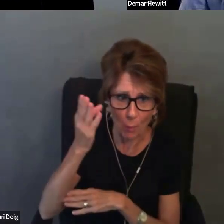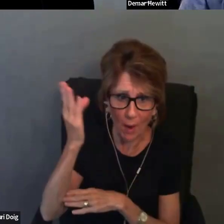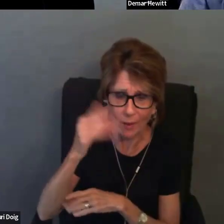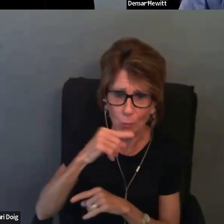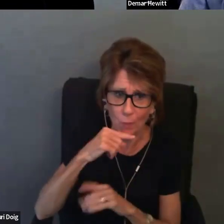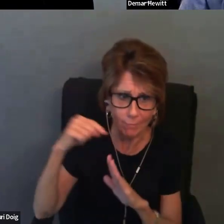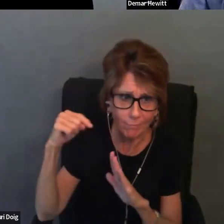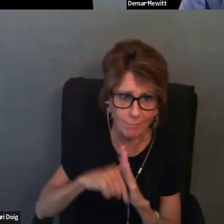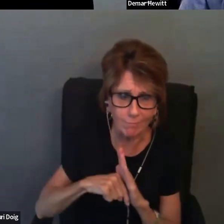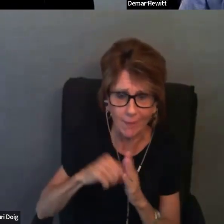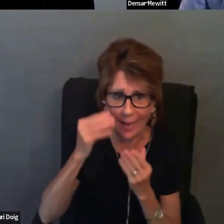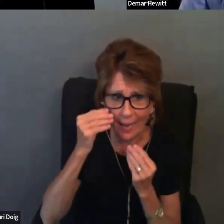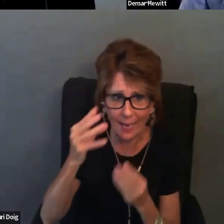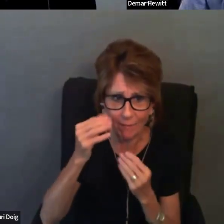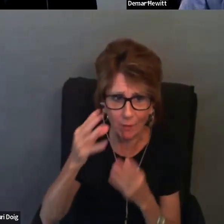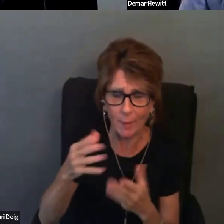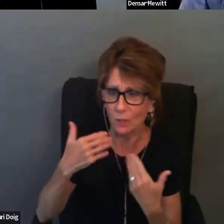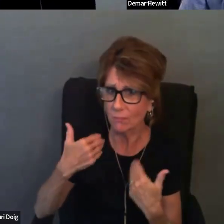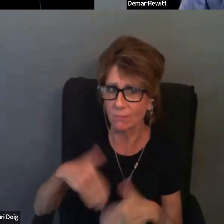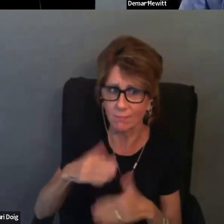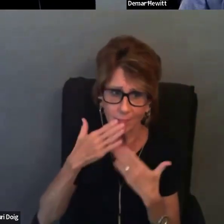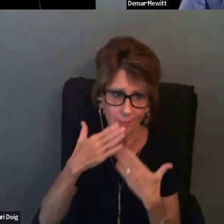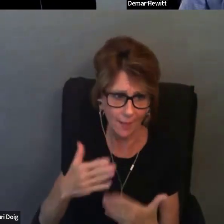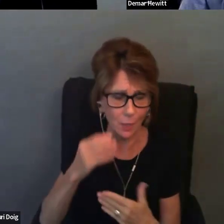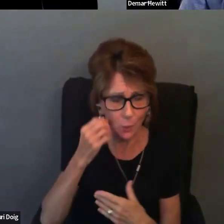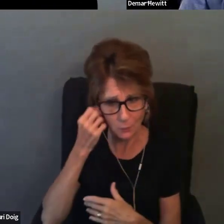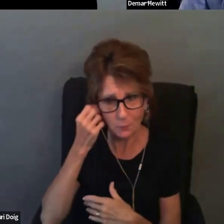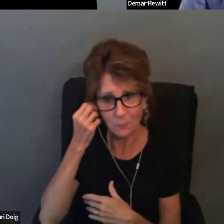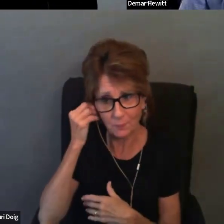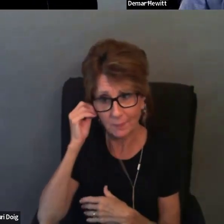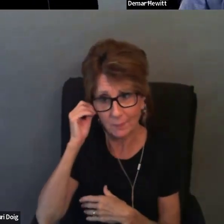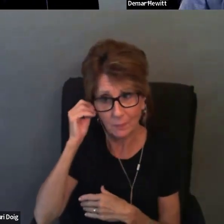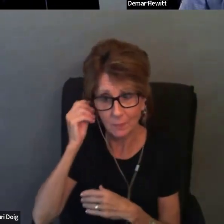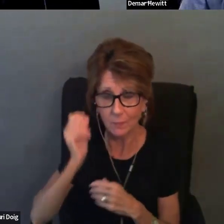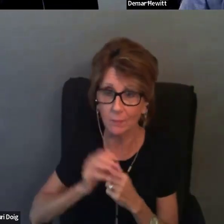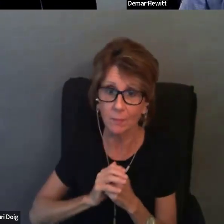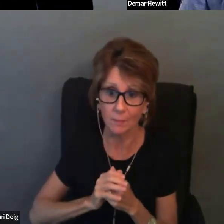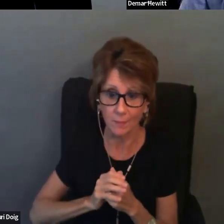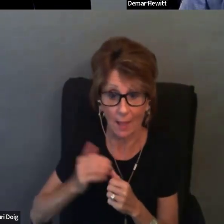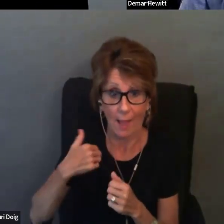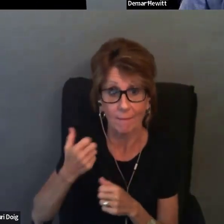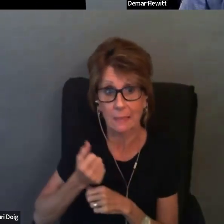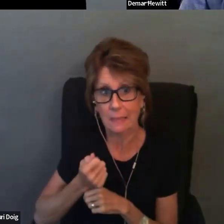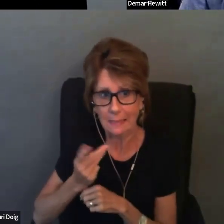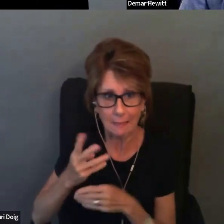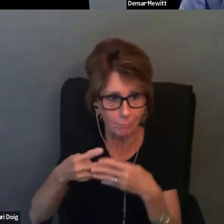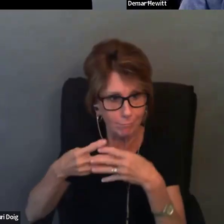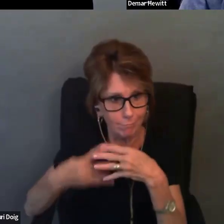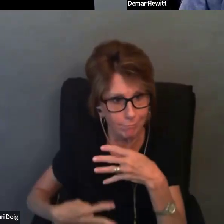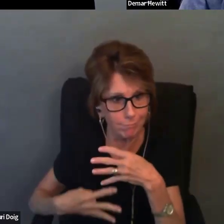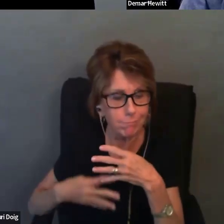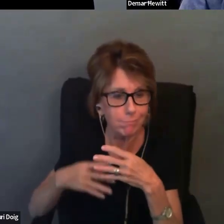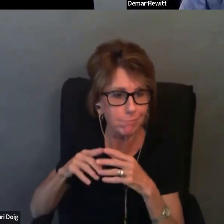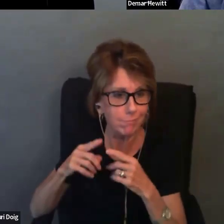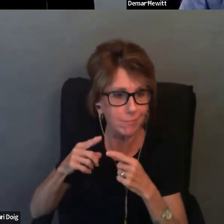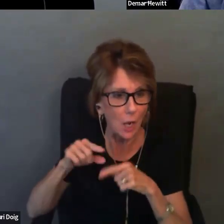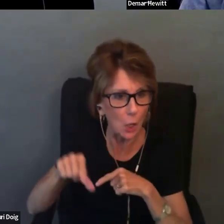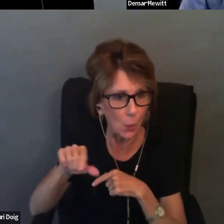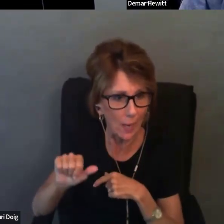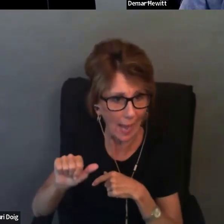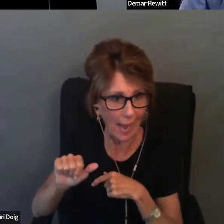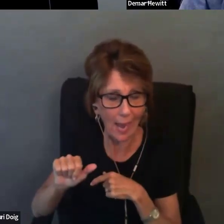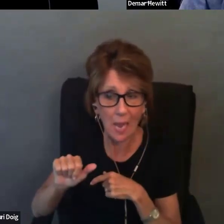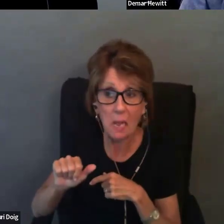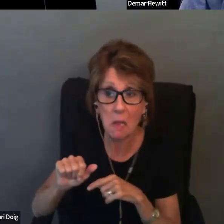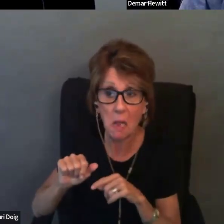much information in such great details. So we do have several questions in our Q&A box, which I